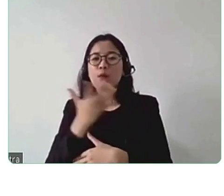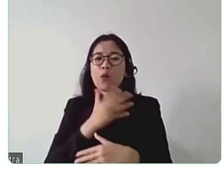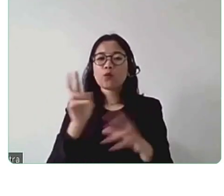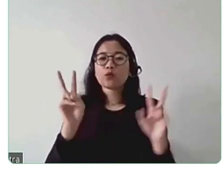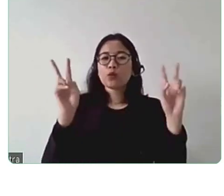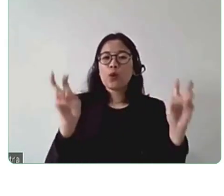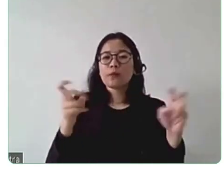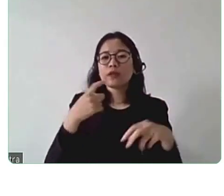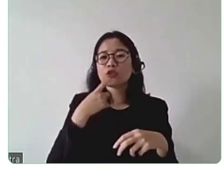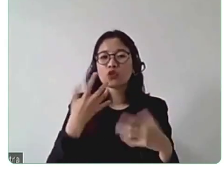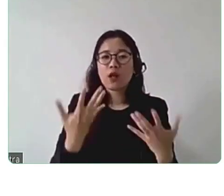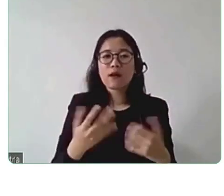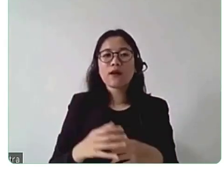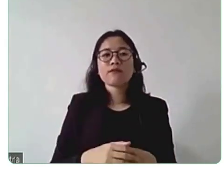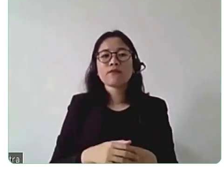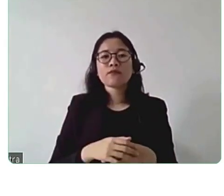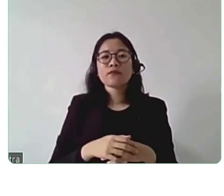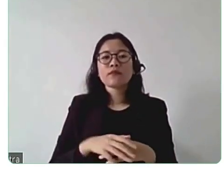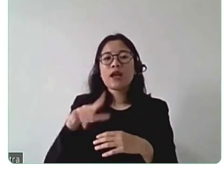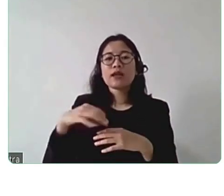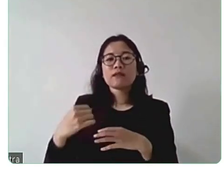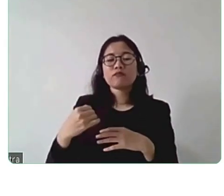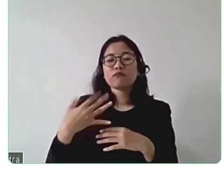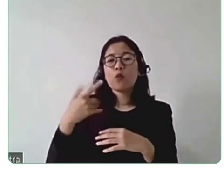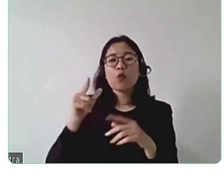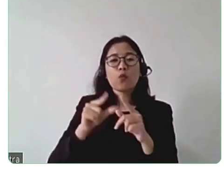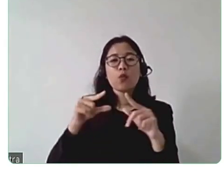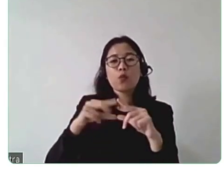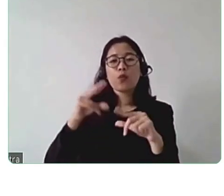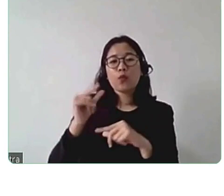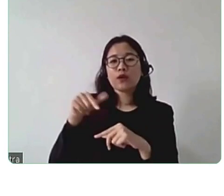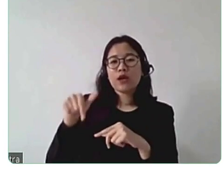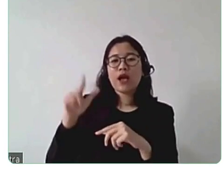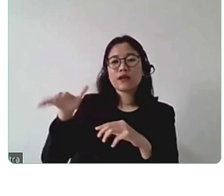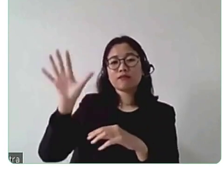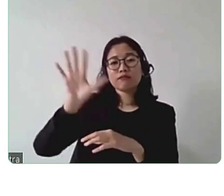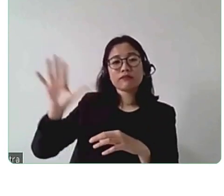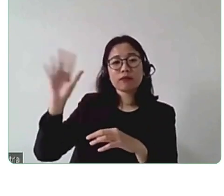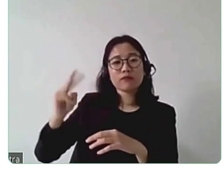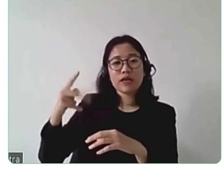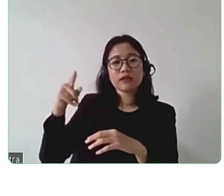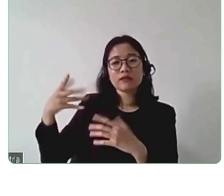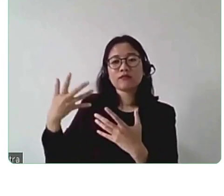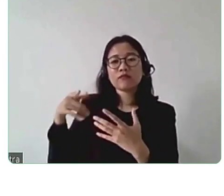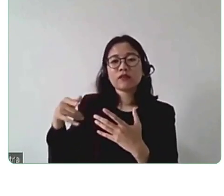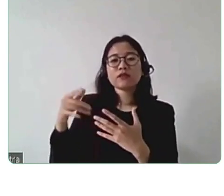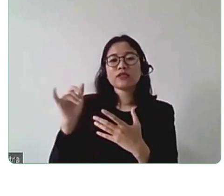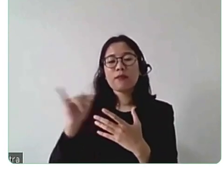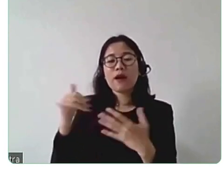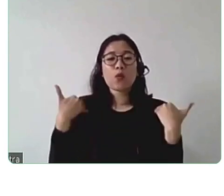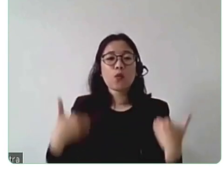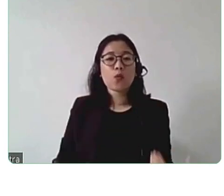the tug of war, air pollution, climate change, and your well-being. So Prof. Budi